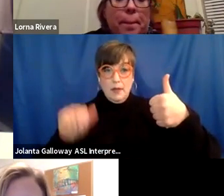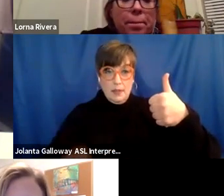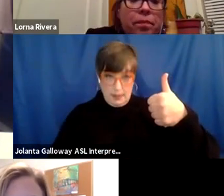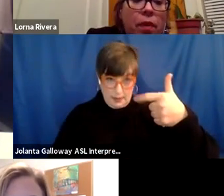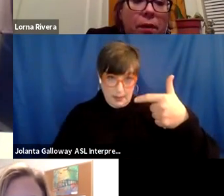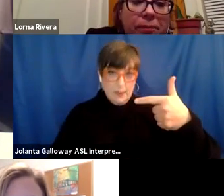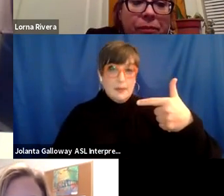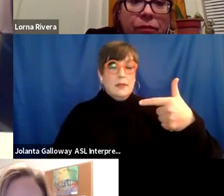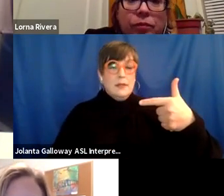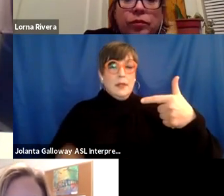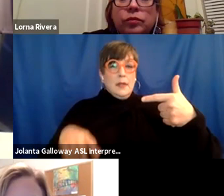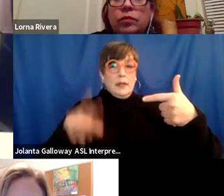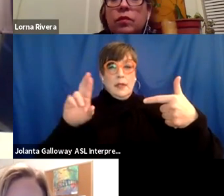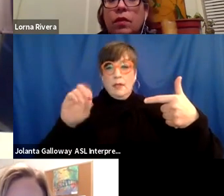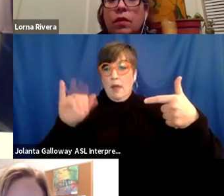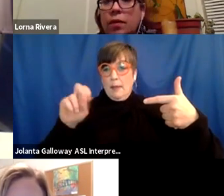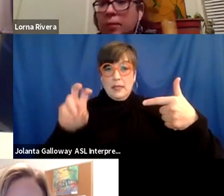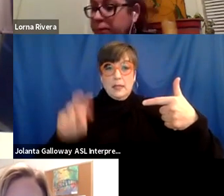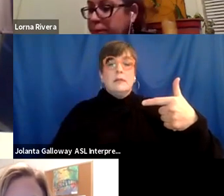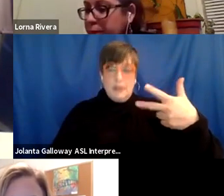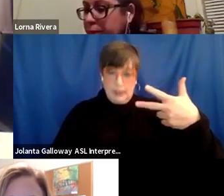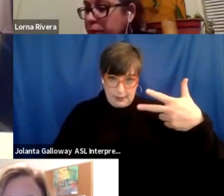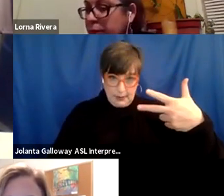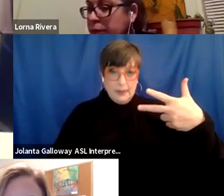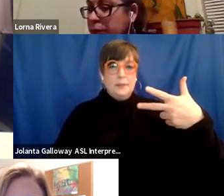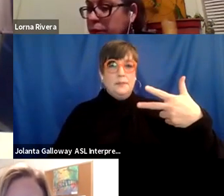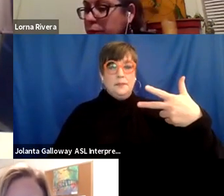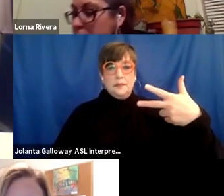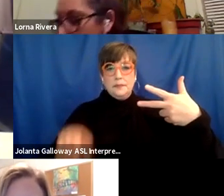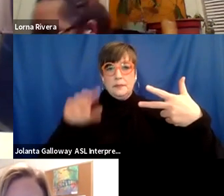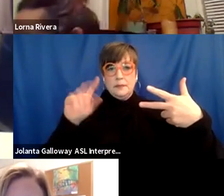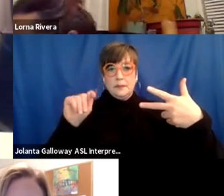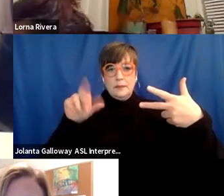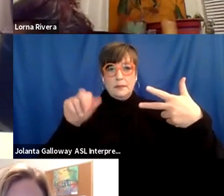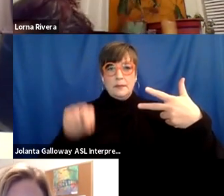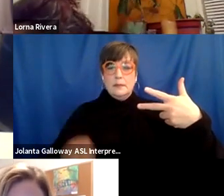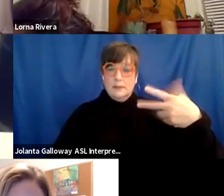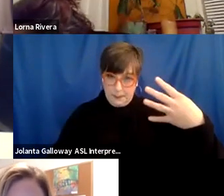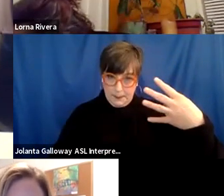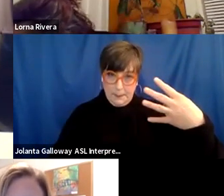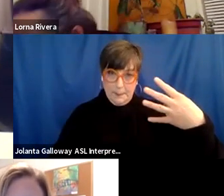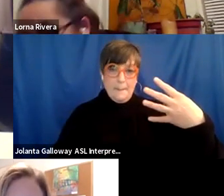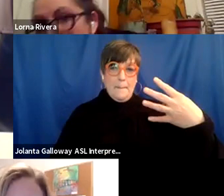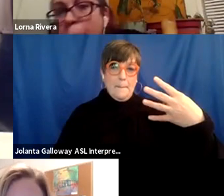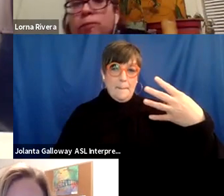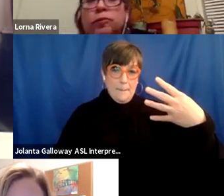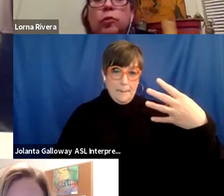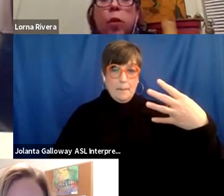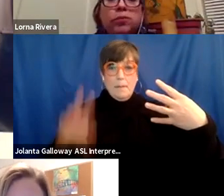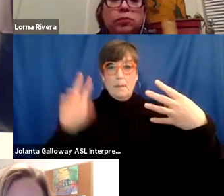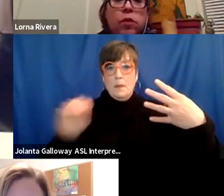Yes. Ms. Robinson? Yes. Mr. Tran? Yes. Mr.